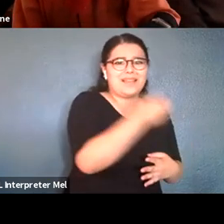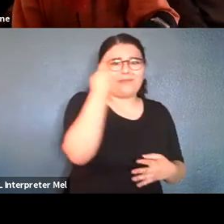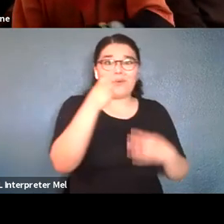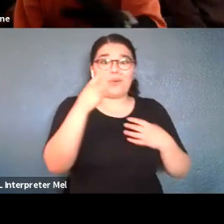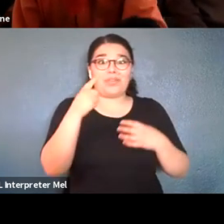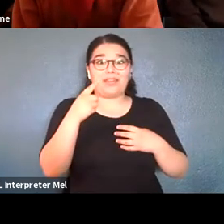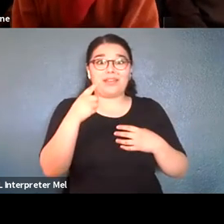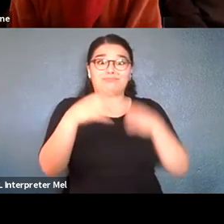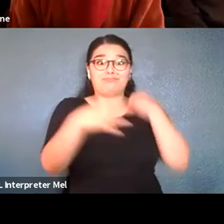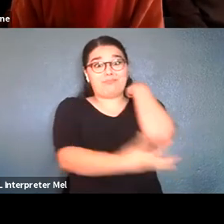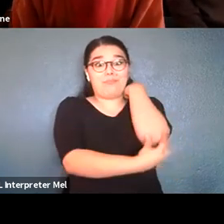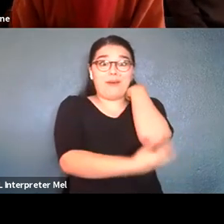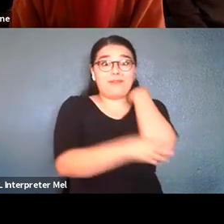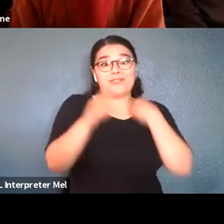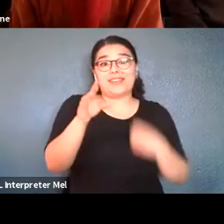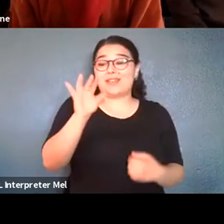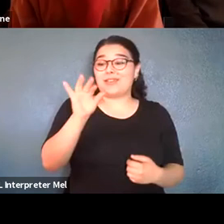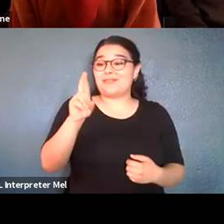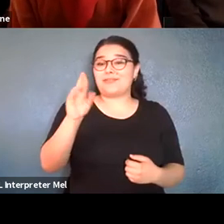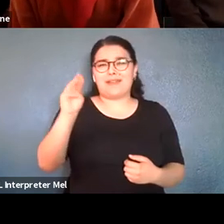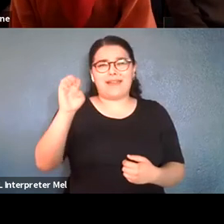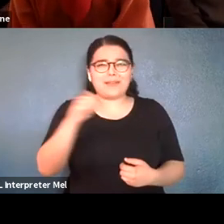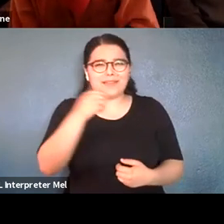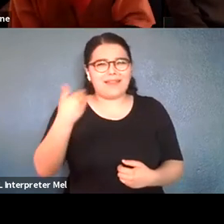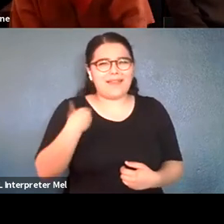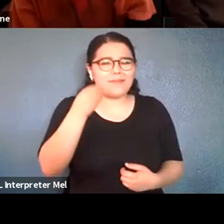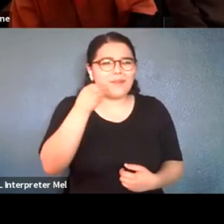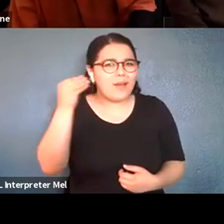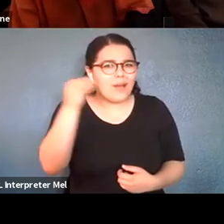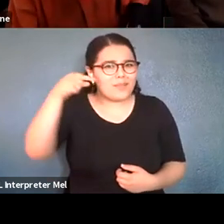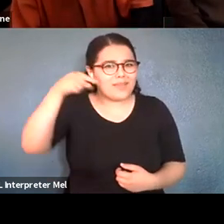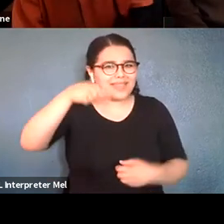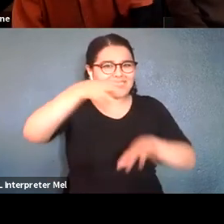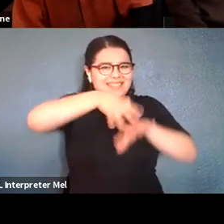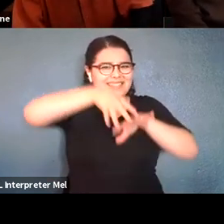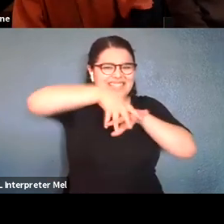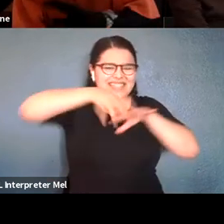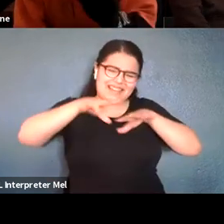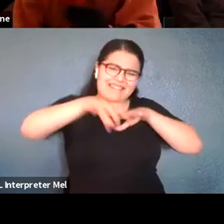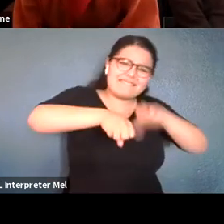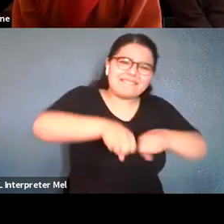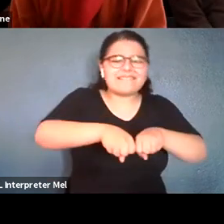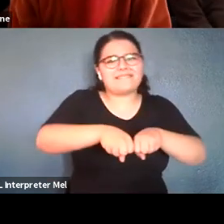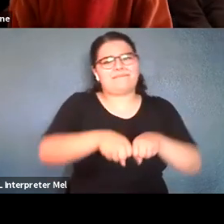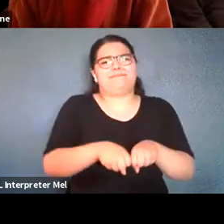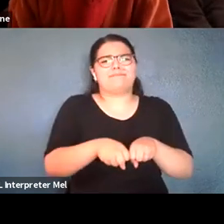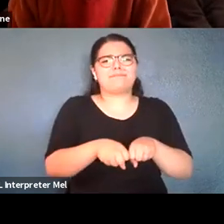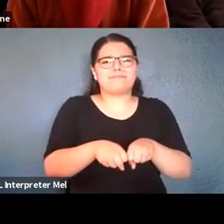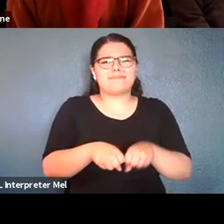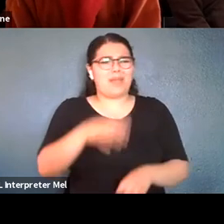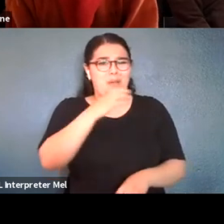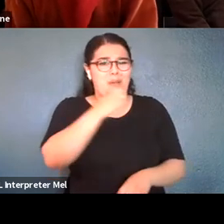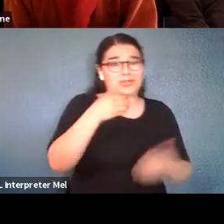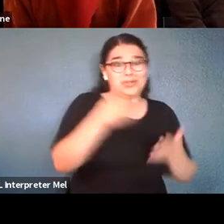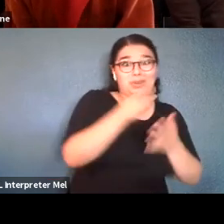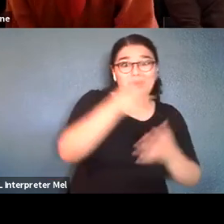crime of being unhoused in this occupied indigenous holler. No, orange ain't the new black. Don't believe